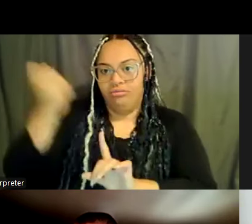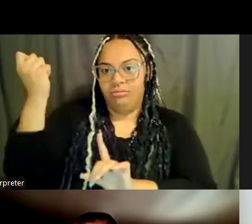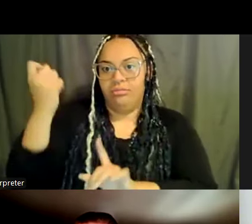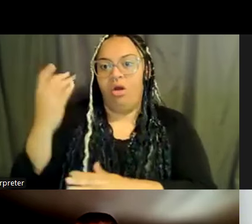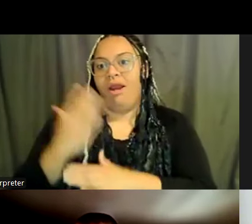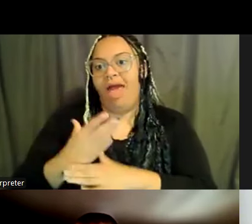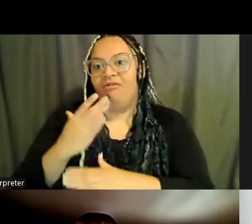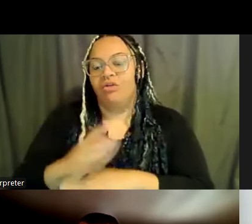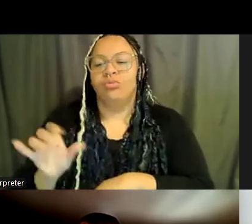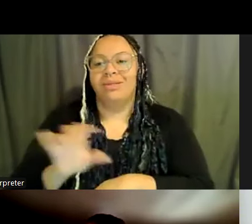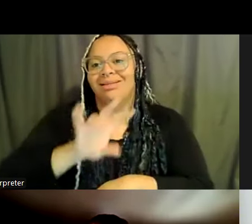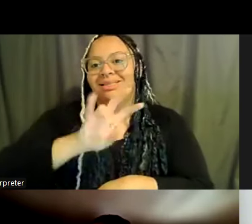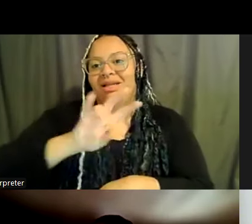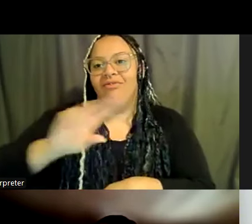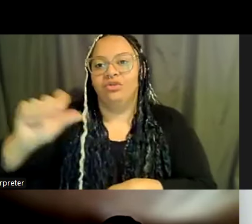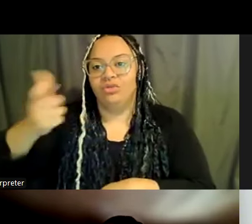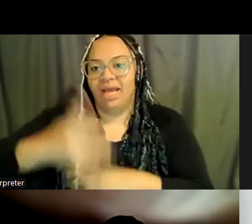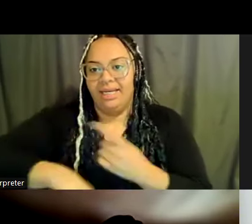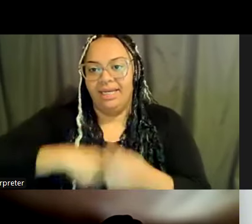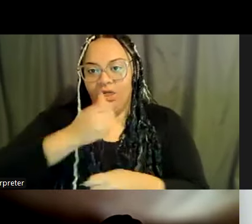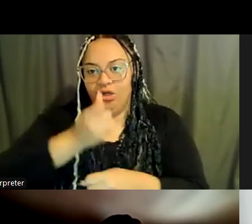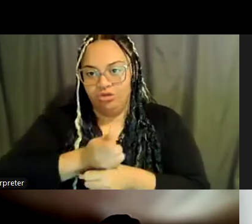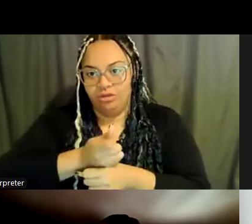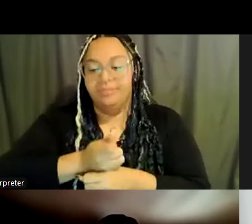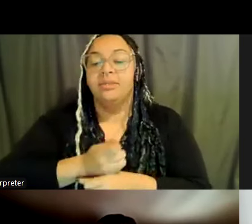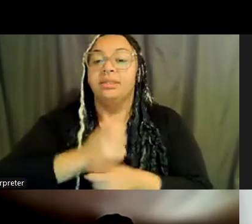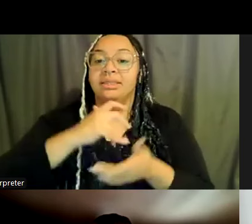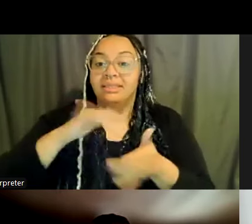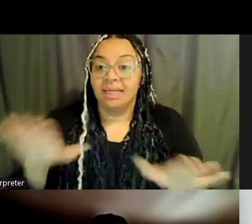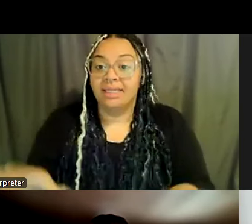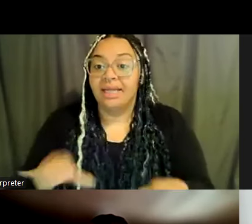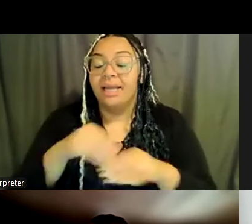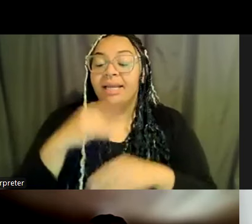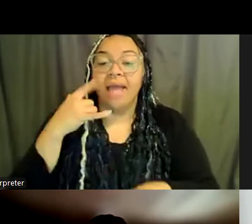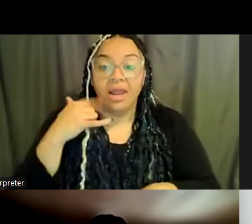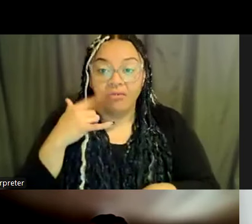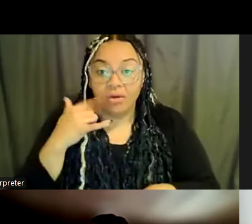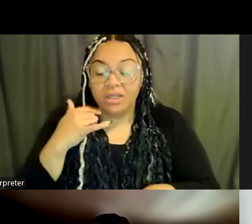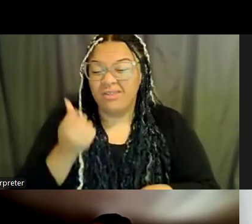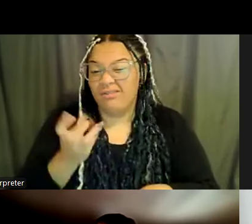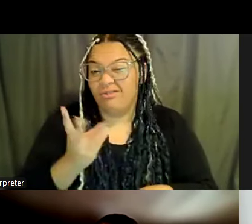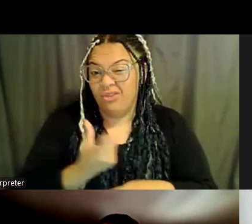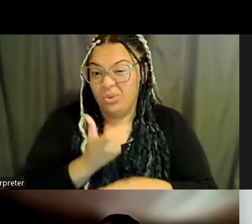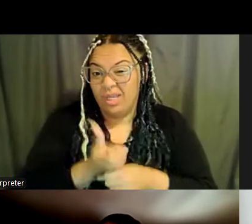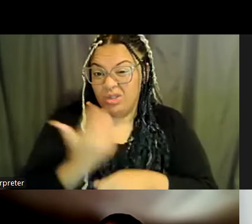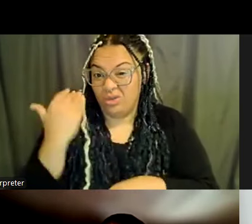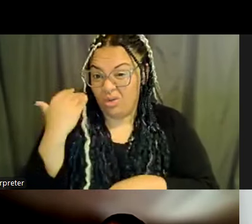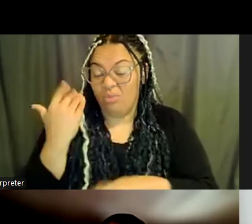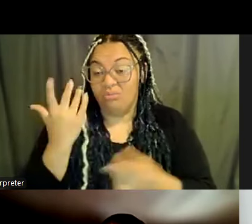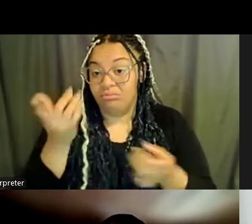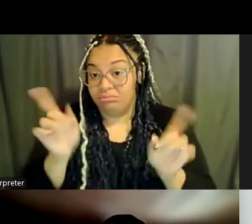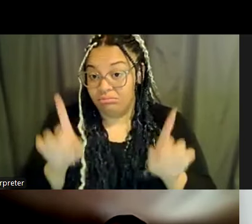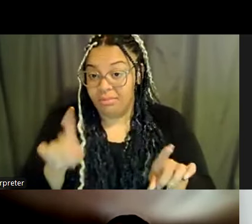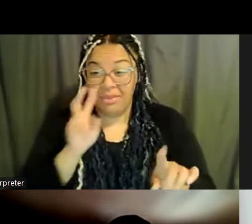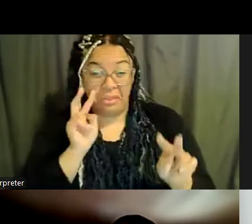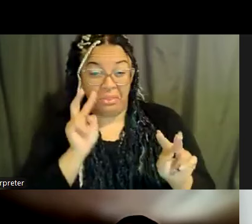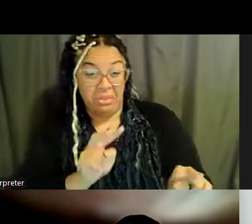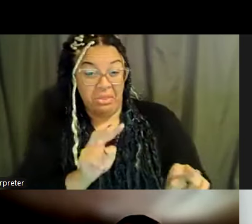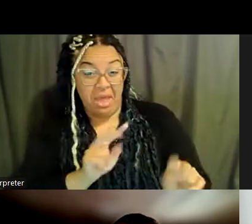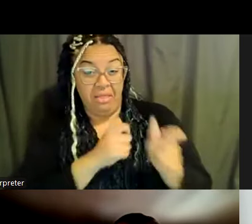about 7 to 10 years. There was a study done in California a few years ago where they really looked at it and they